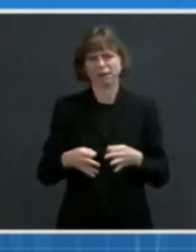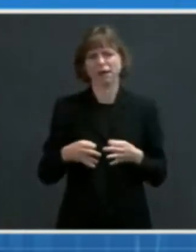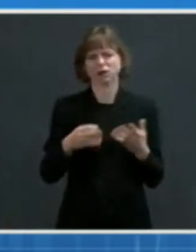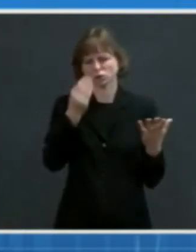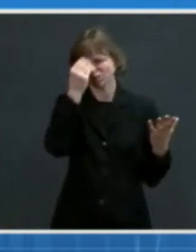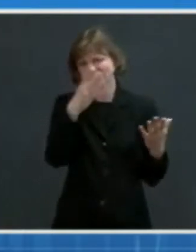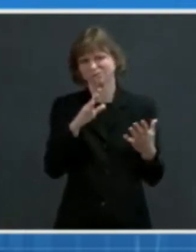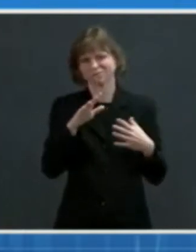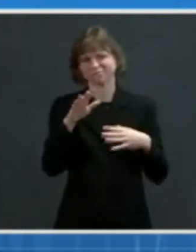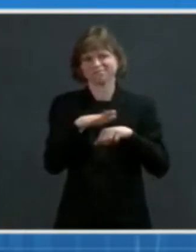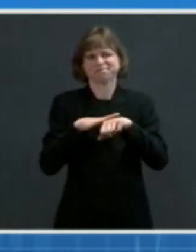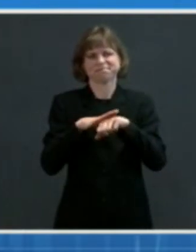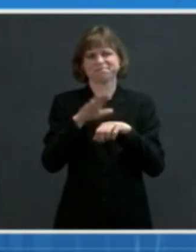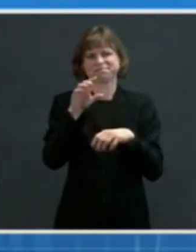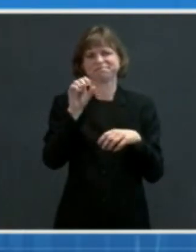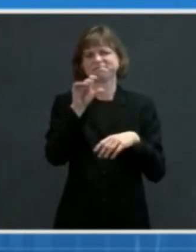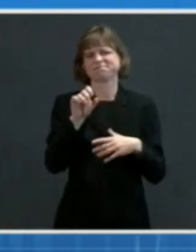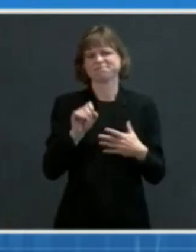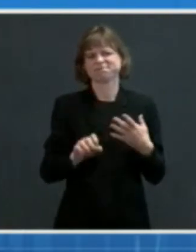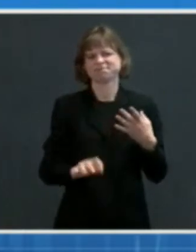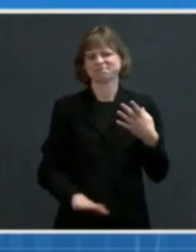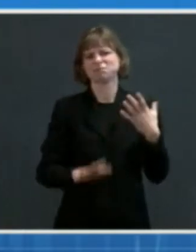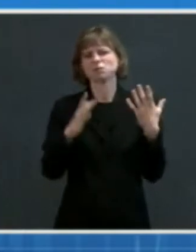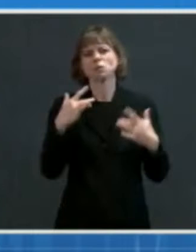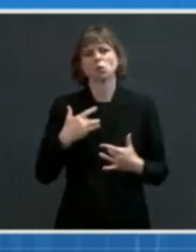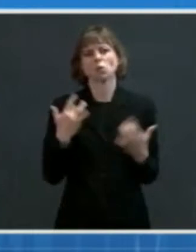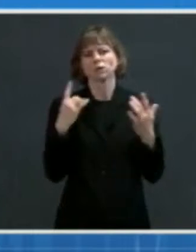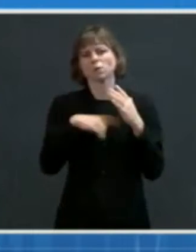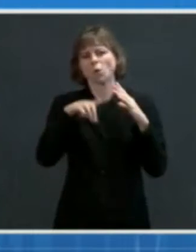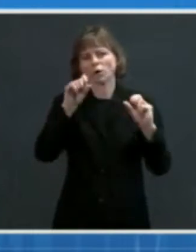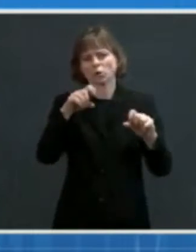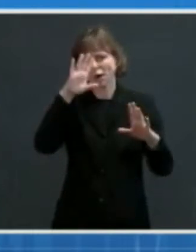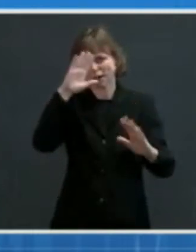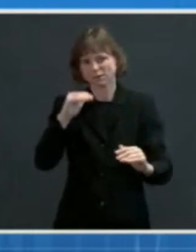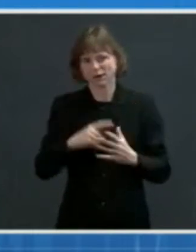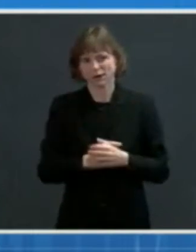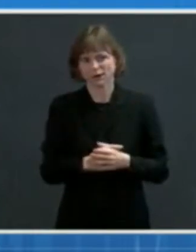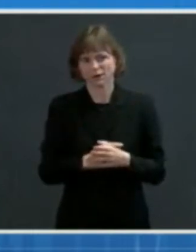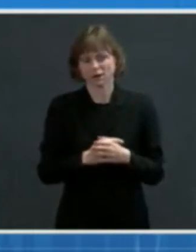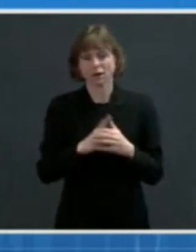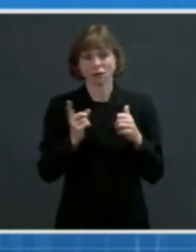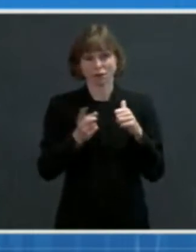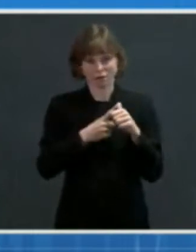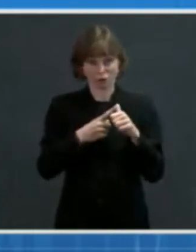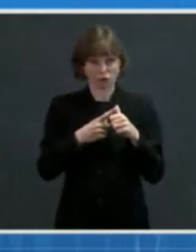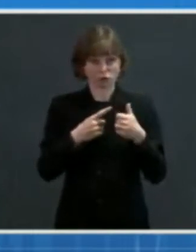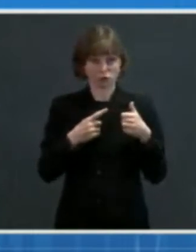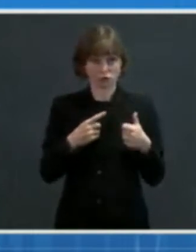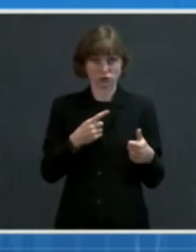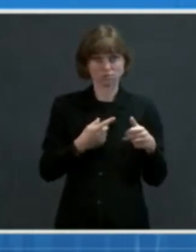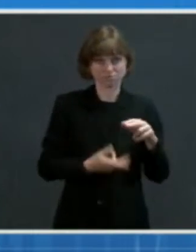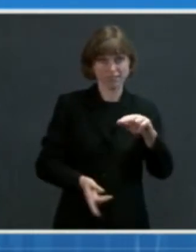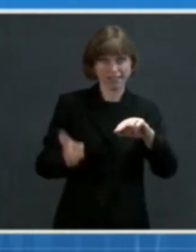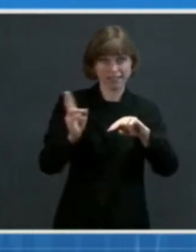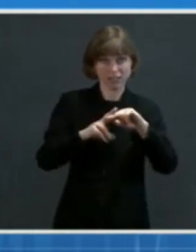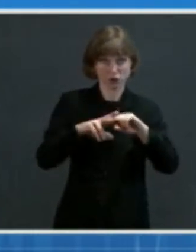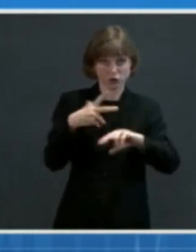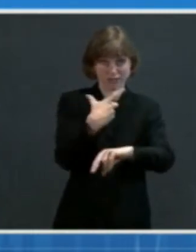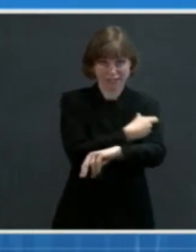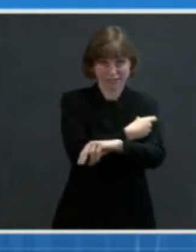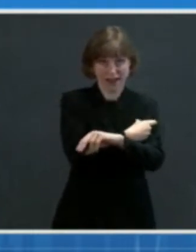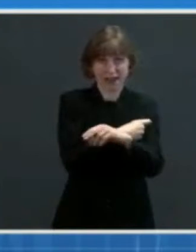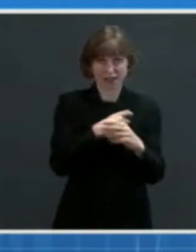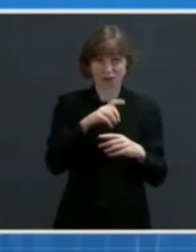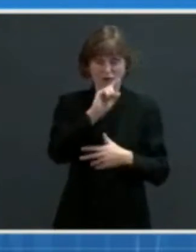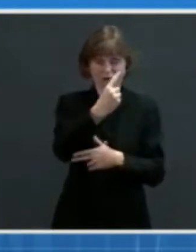sampling of the kinds of things that are going on and that you can expect. The first being the ramping up of the vaccination with